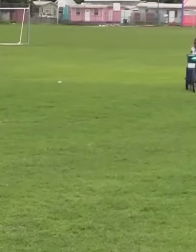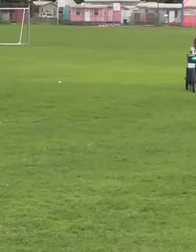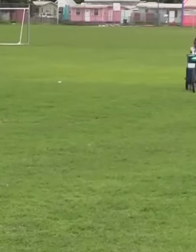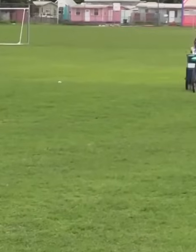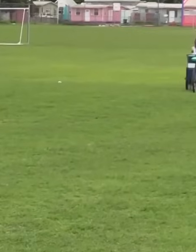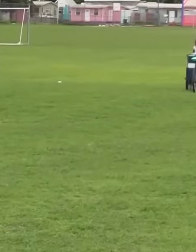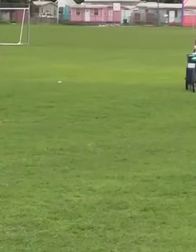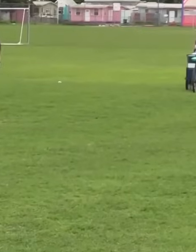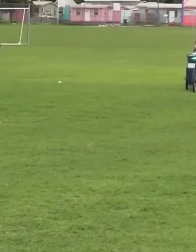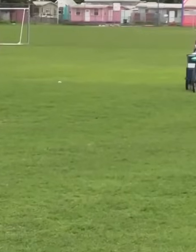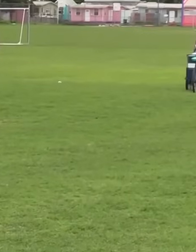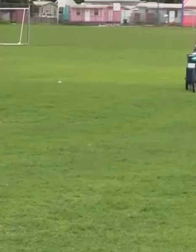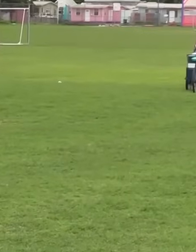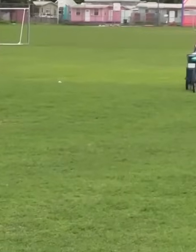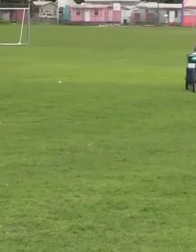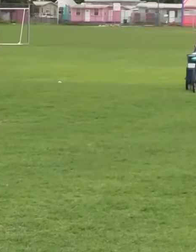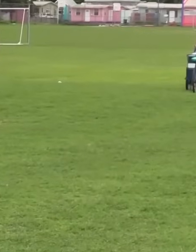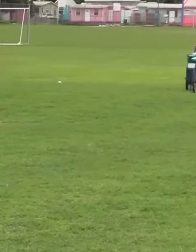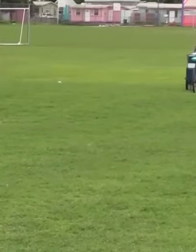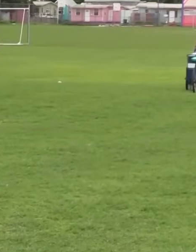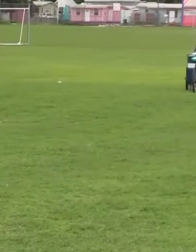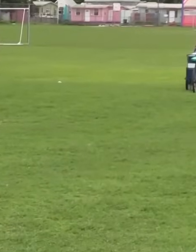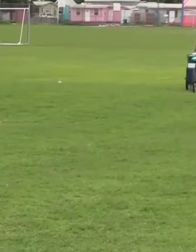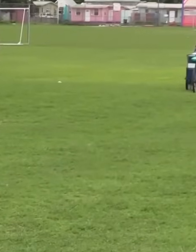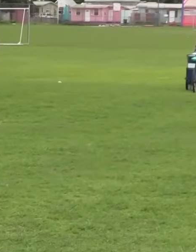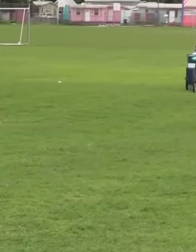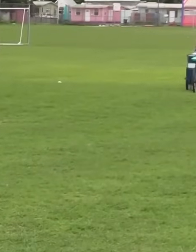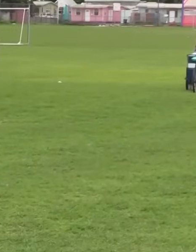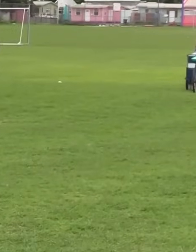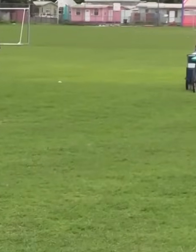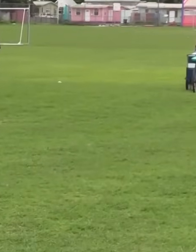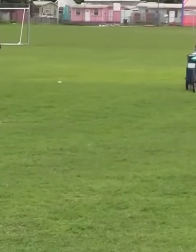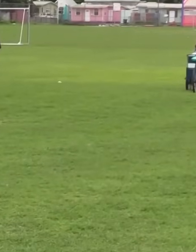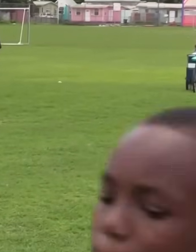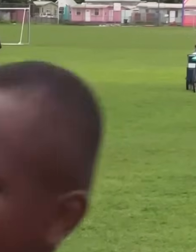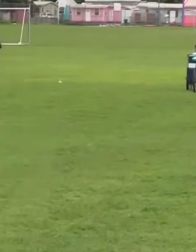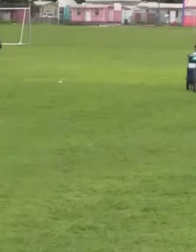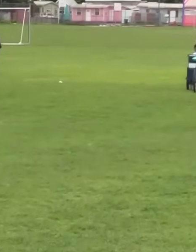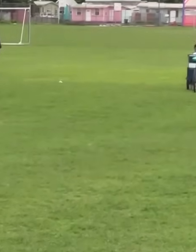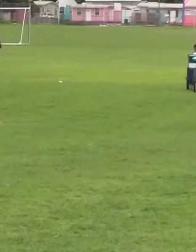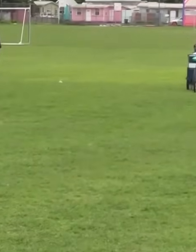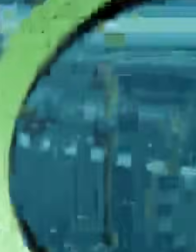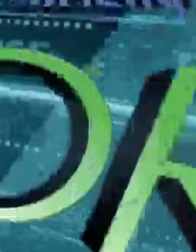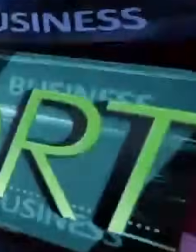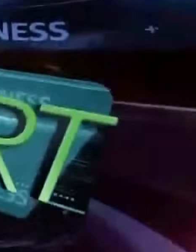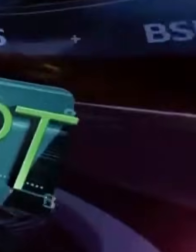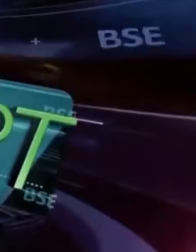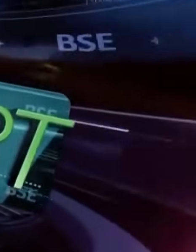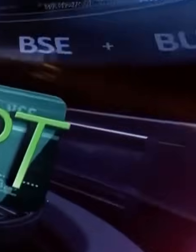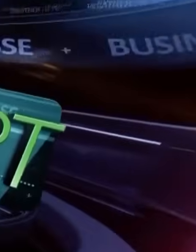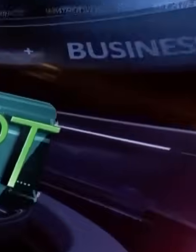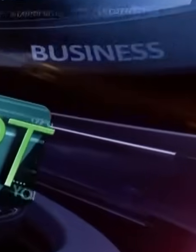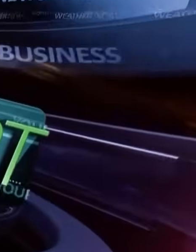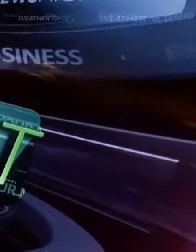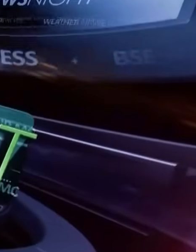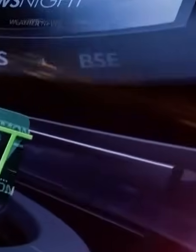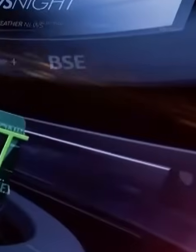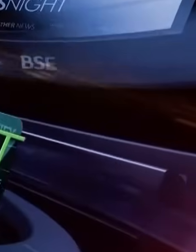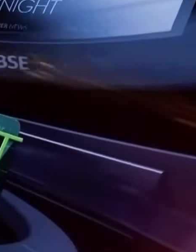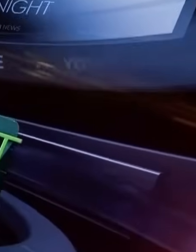Cyprian's 5, Charles F. Broome 1. And more Goodrich Boys, CBC Sports.